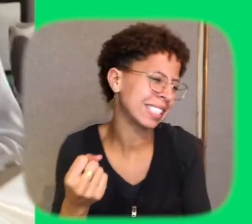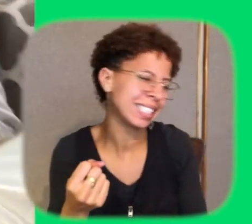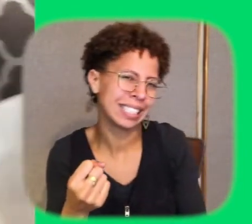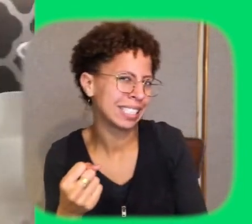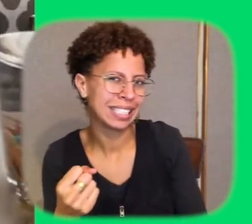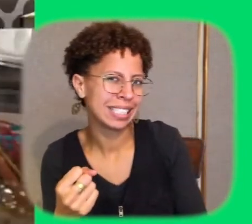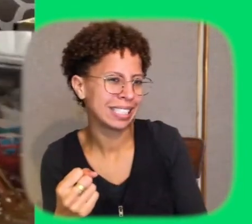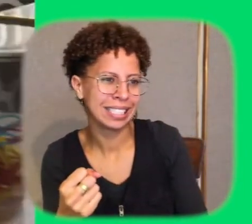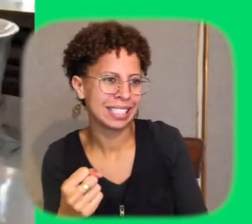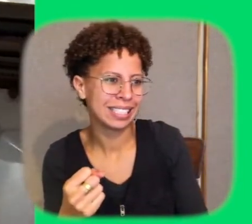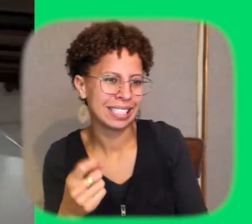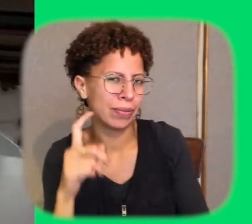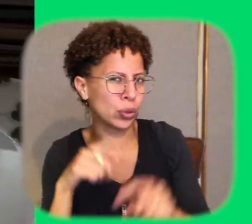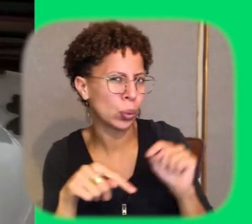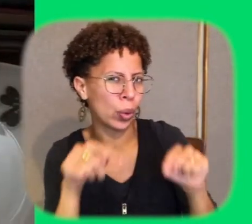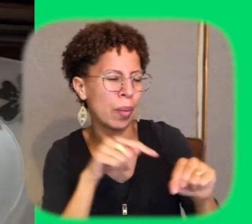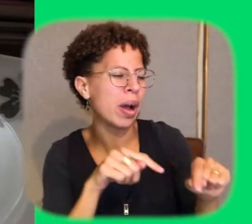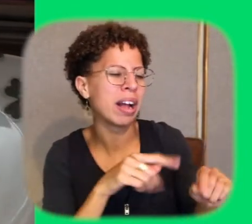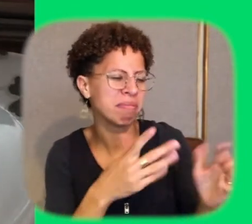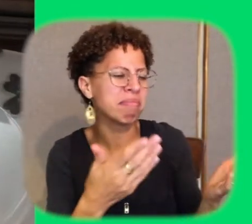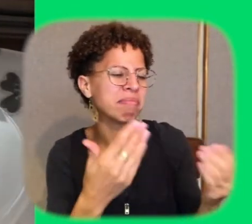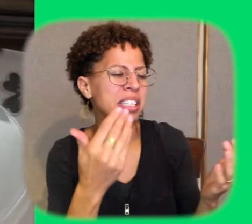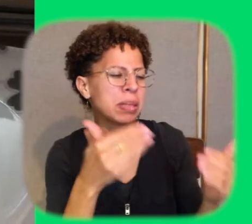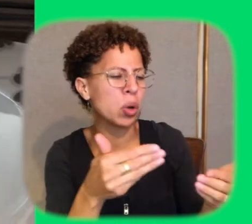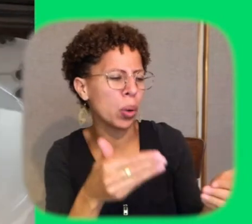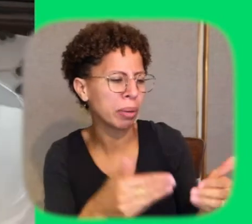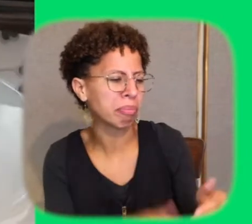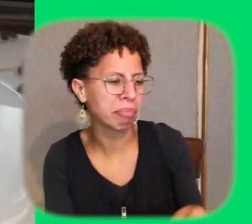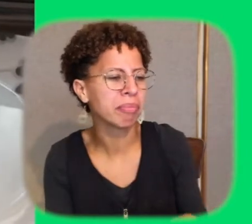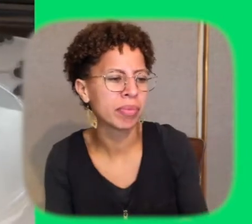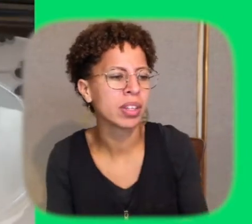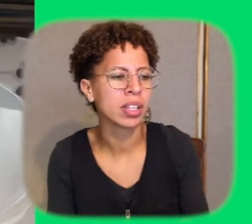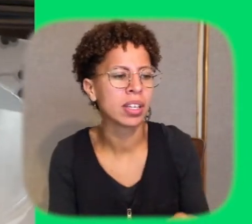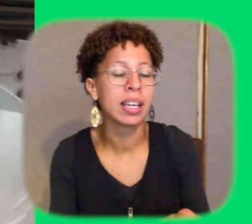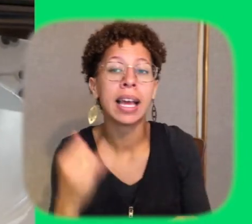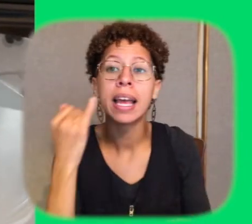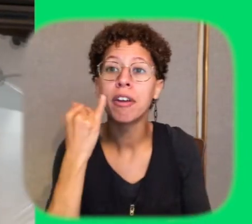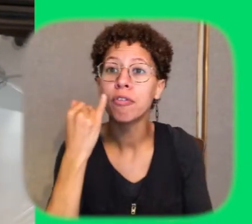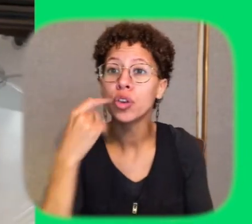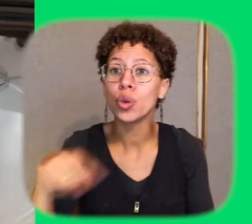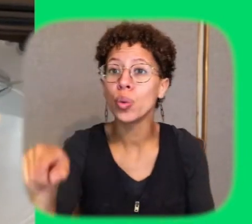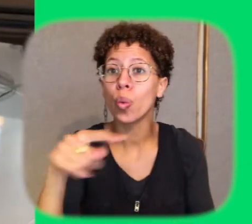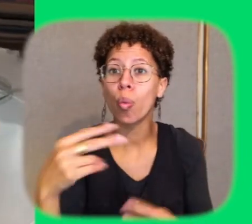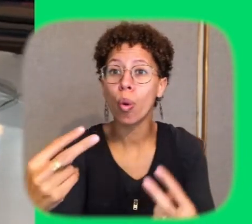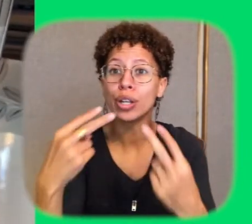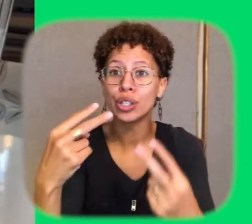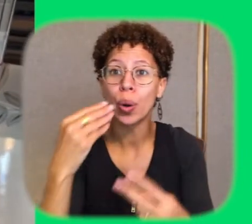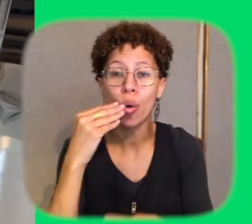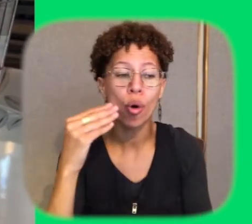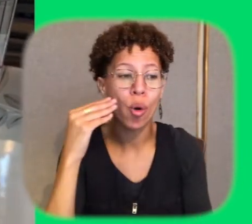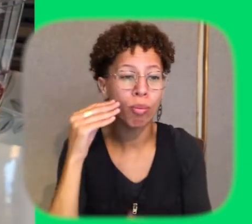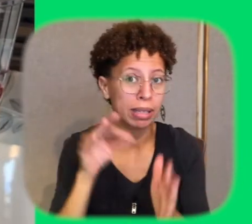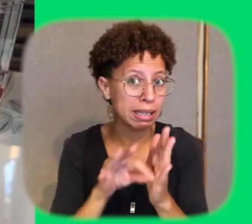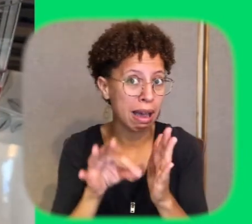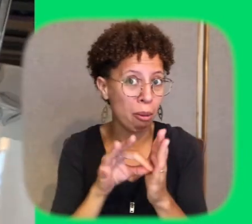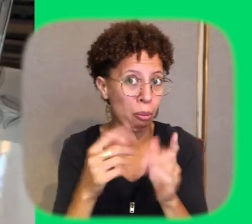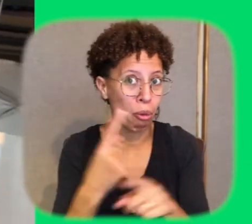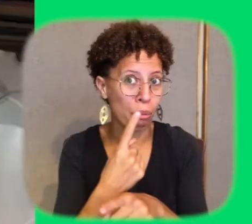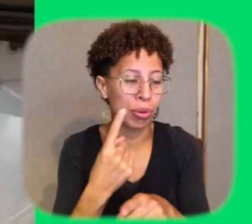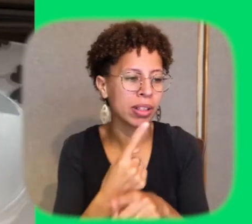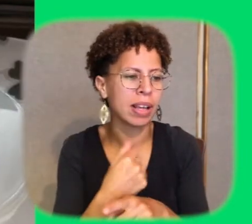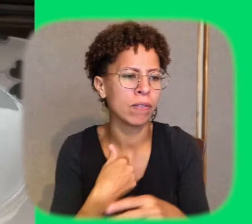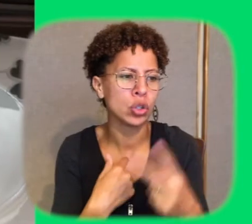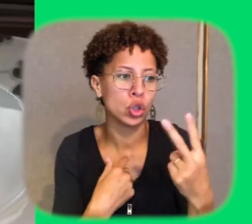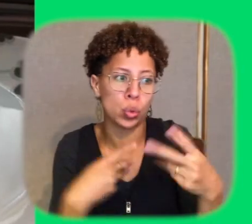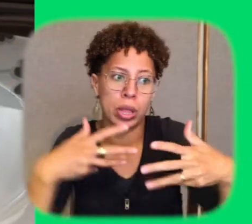Okay, let's put in the rest. Let's see. So if you at home have kept count, we only have two left. Oh, no, we have three left. So go for it,